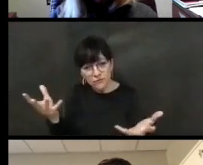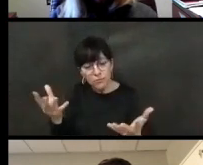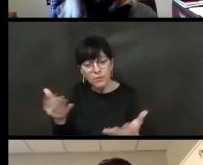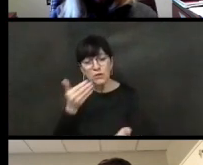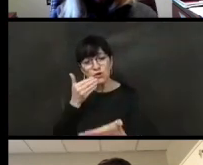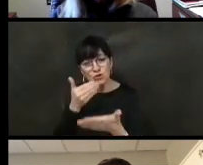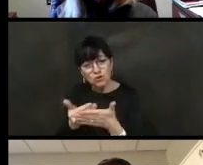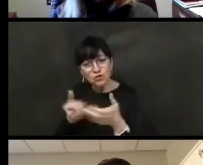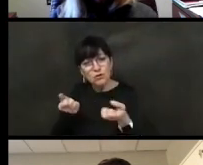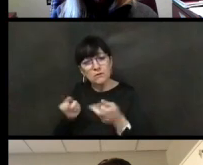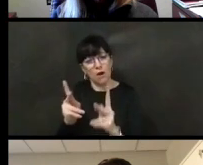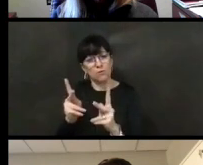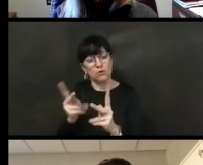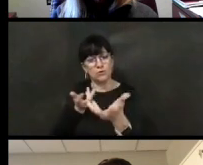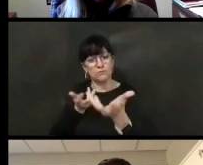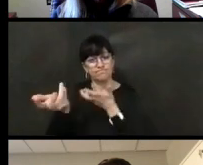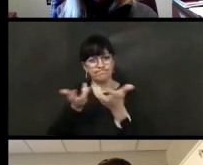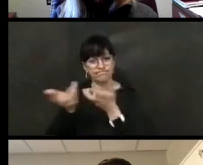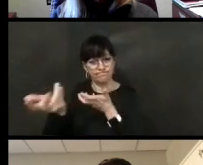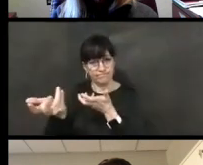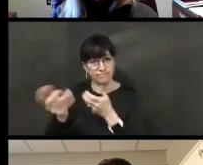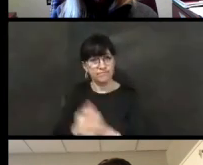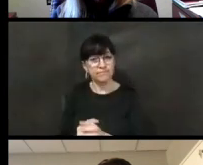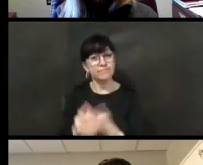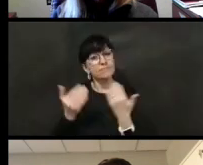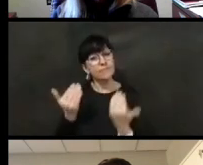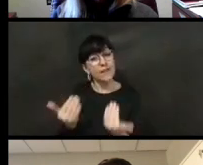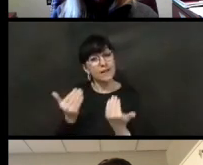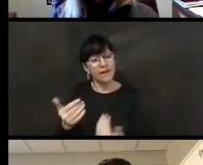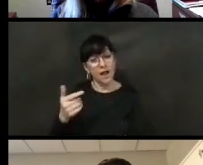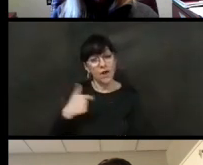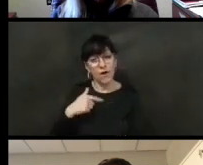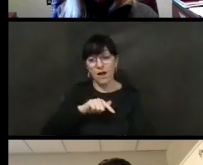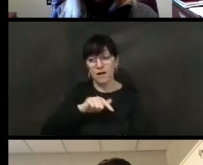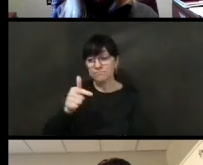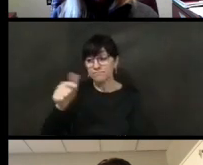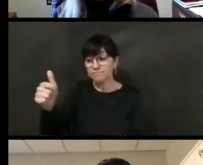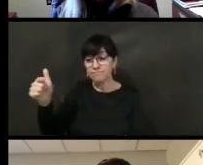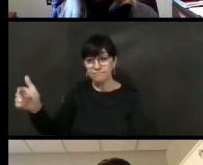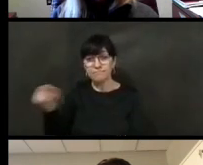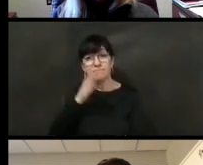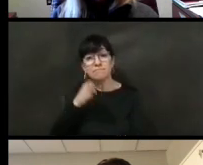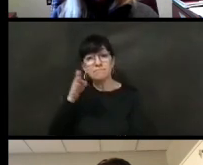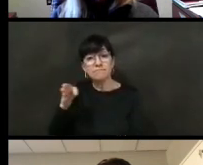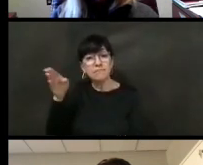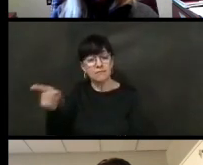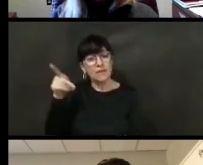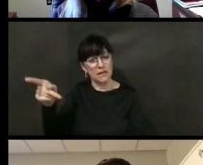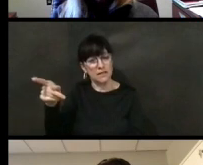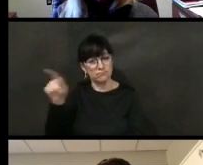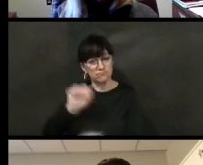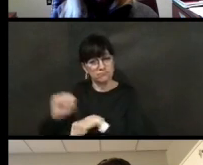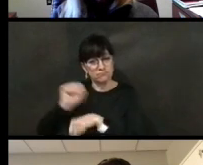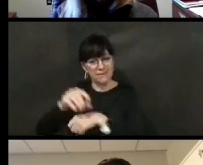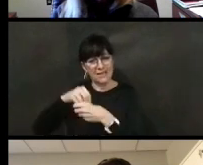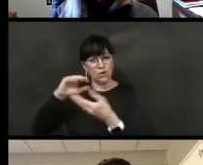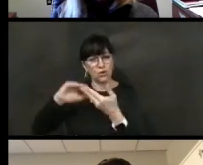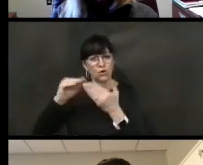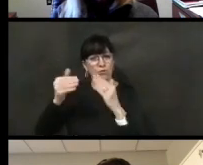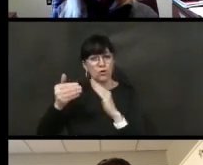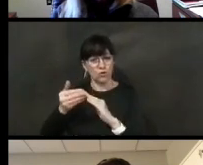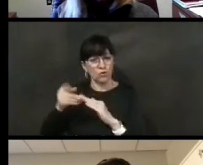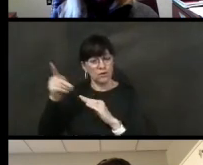it's time now to hear from those experts who've been in the community who hopefully can answer your questions. And it's my pleasure to